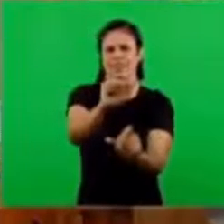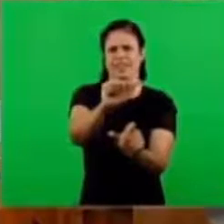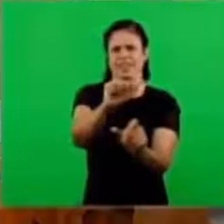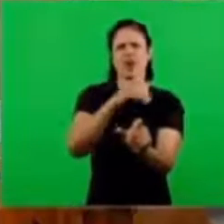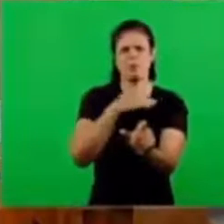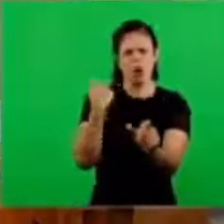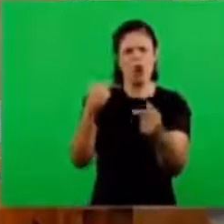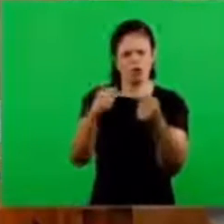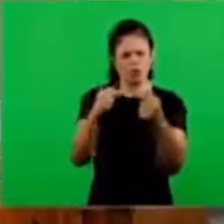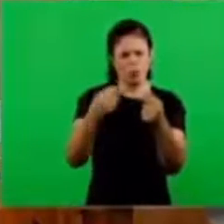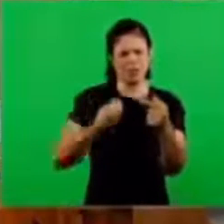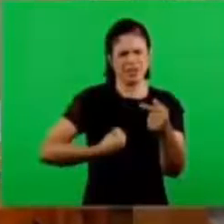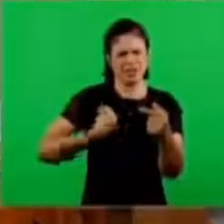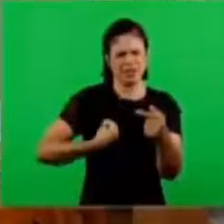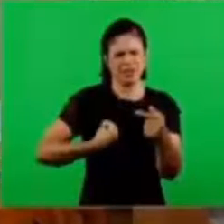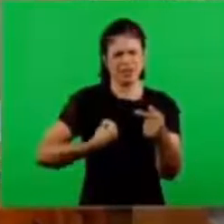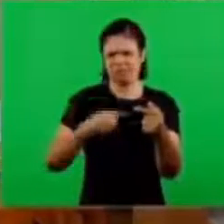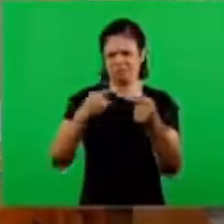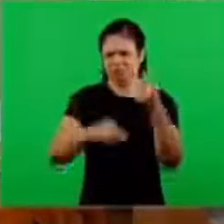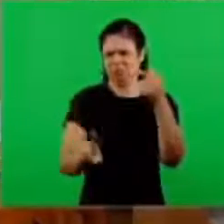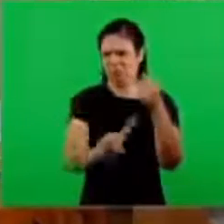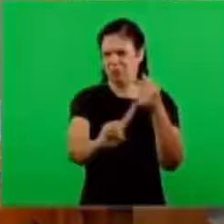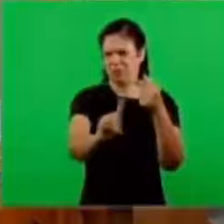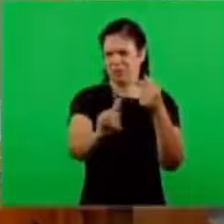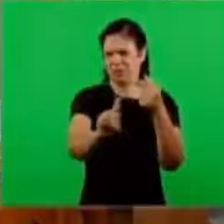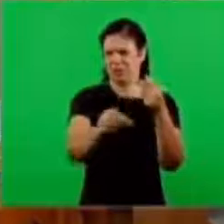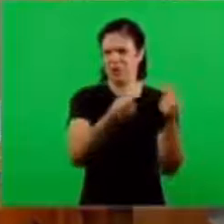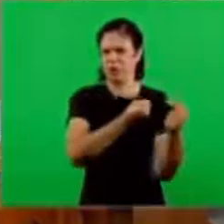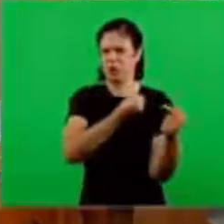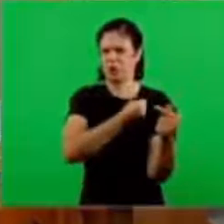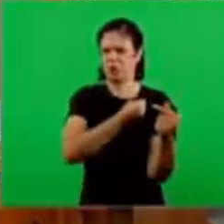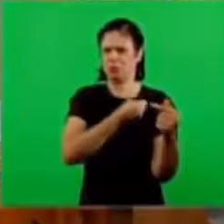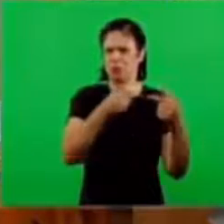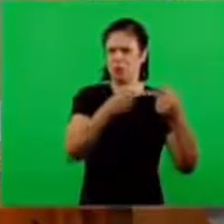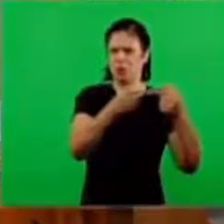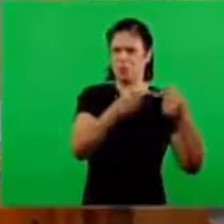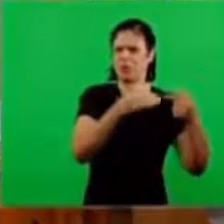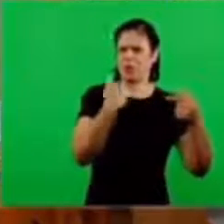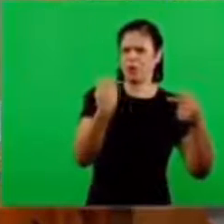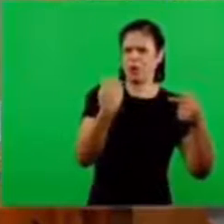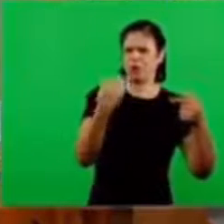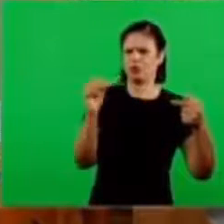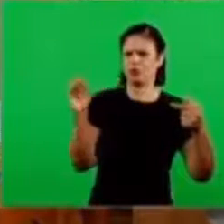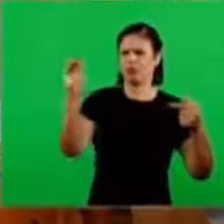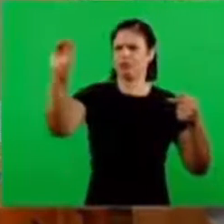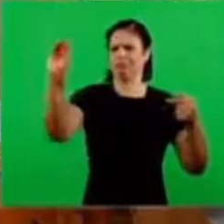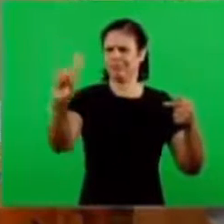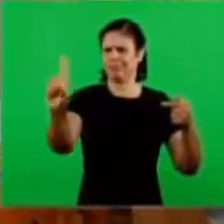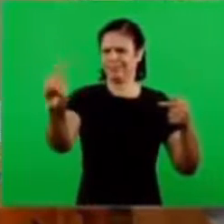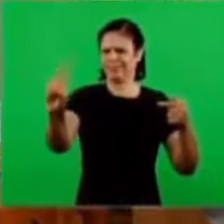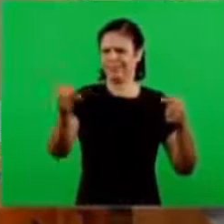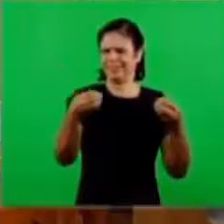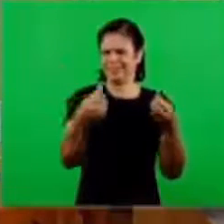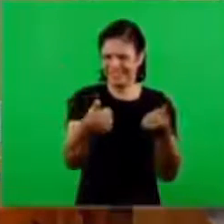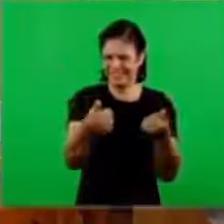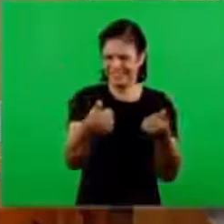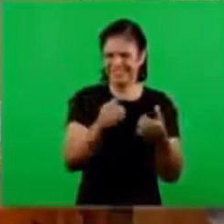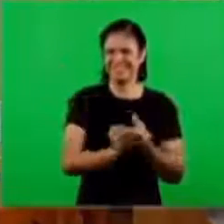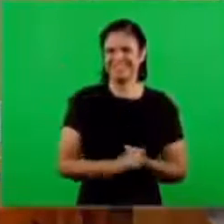So death, no. Life is associated with death? No. I could put the number there, but two there, but not in this